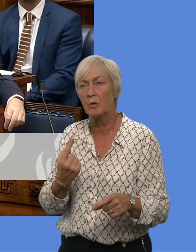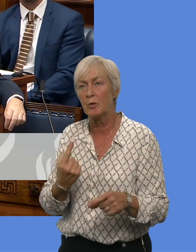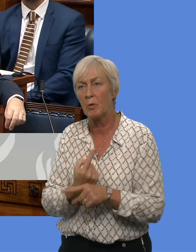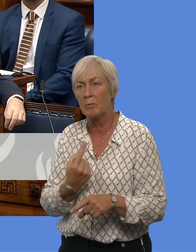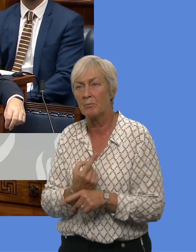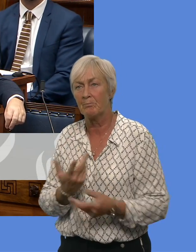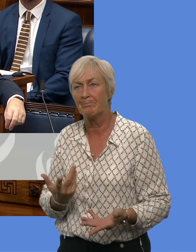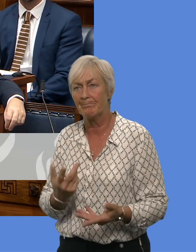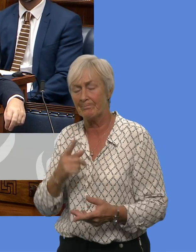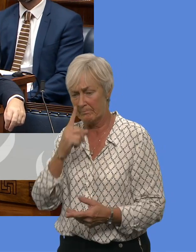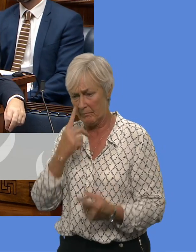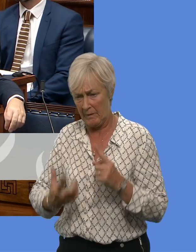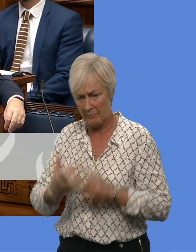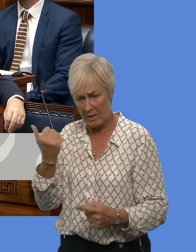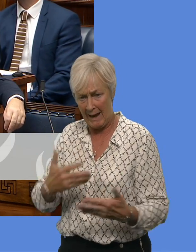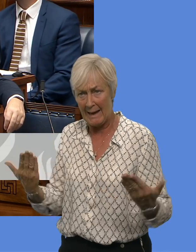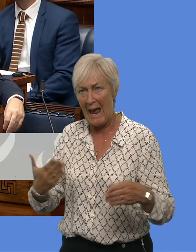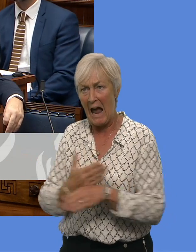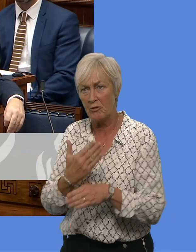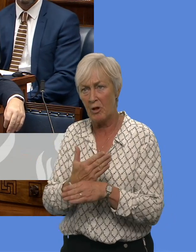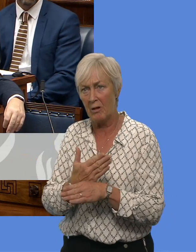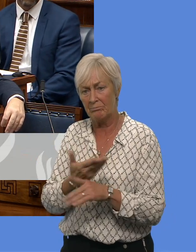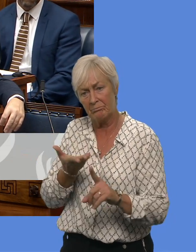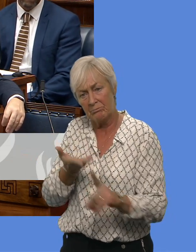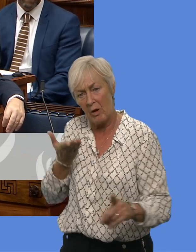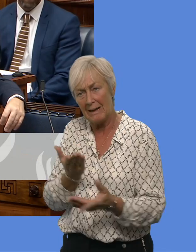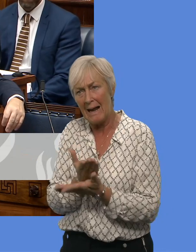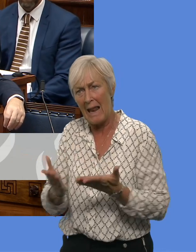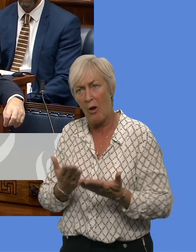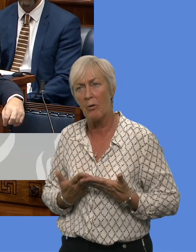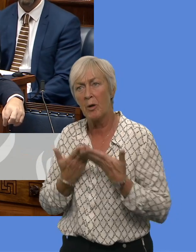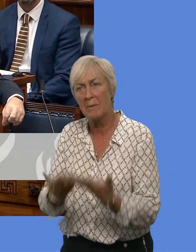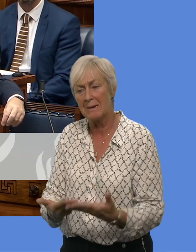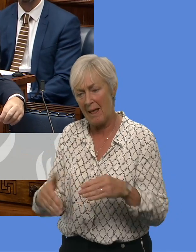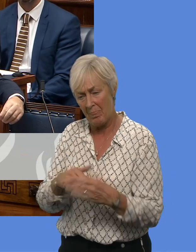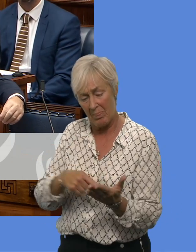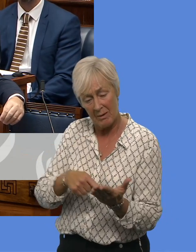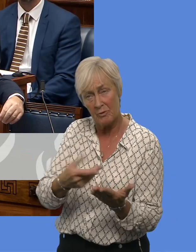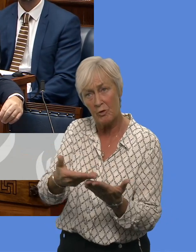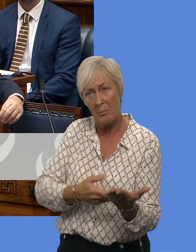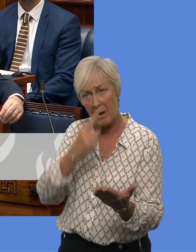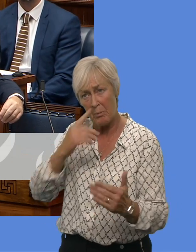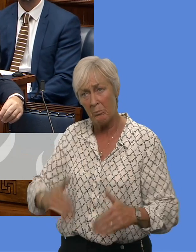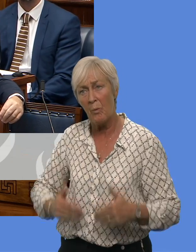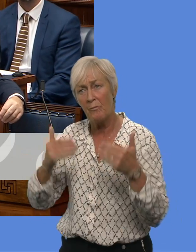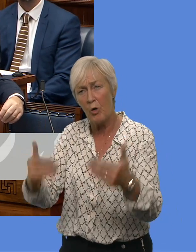life of me, I still can't find very many actual binding targets or clear commitments in this document. So can I move on to a couple of the specific areas?